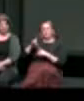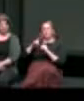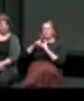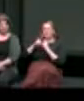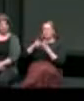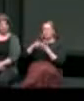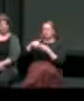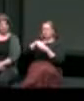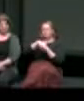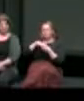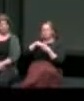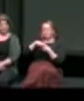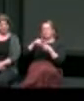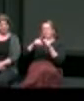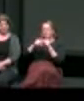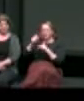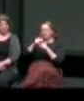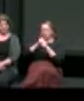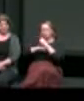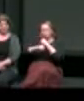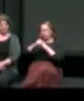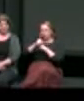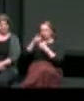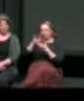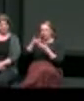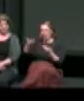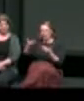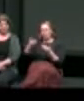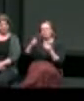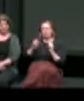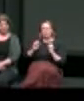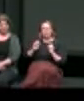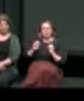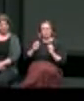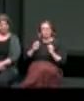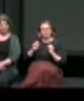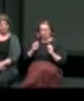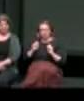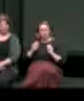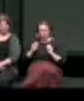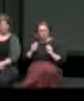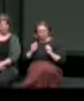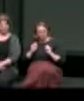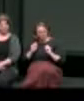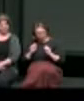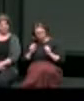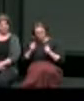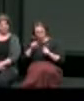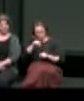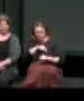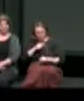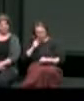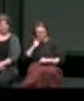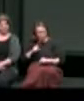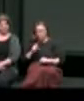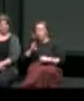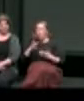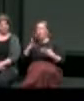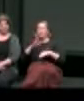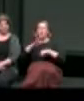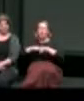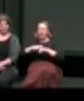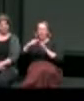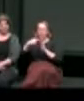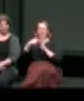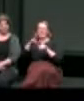sites, buildings, structures, or objects that are eligible for or that are already on the National Register of Historic Places.